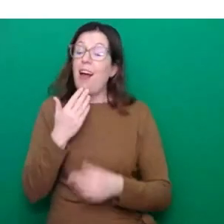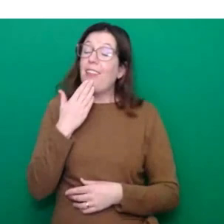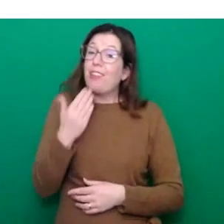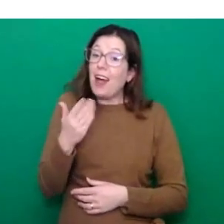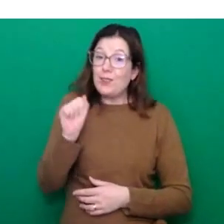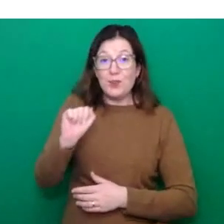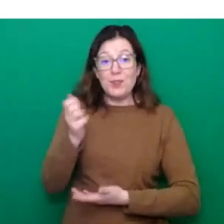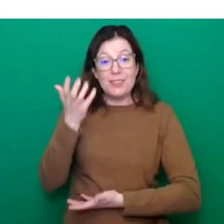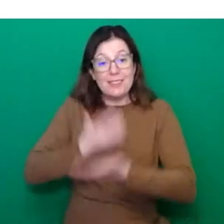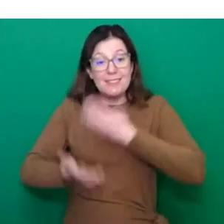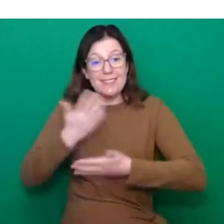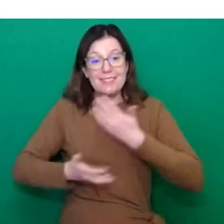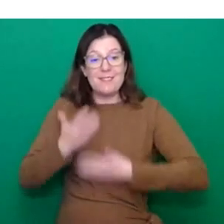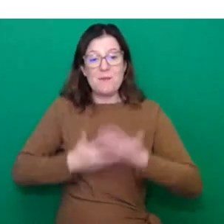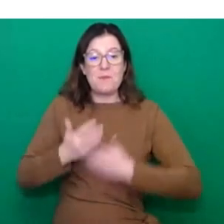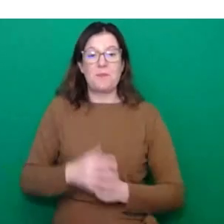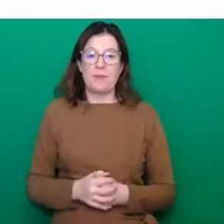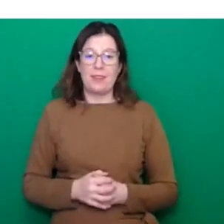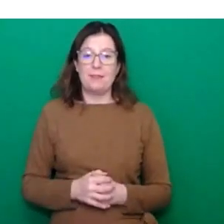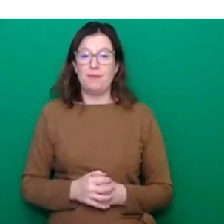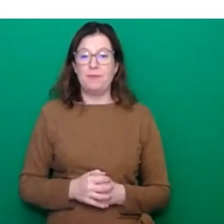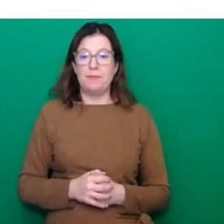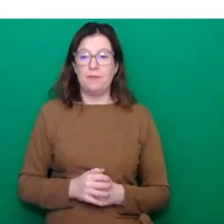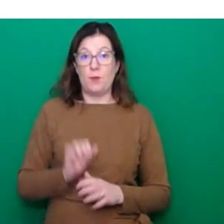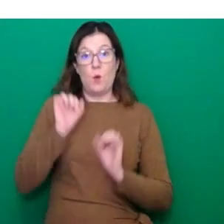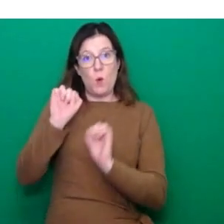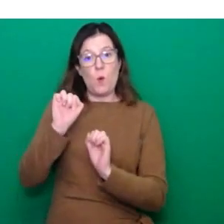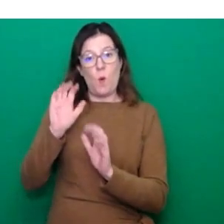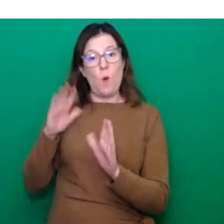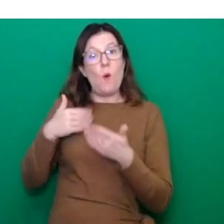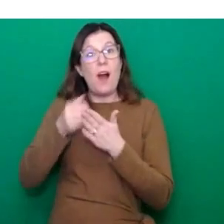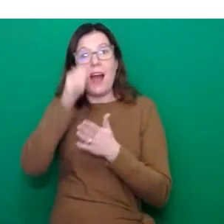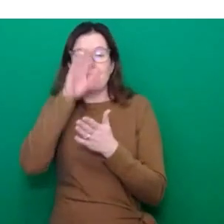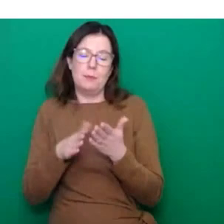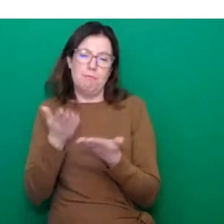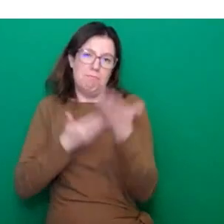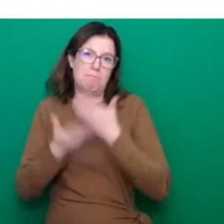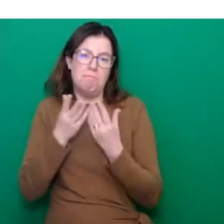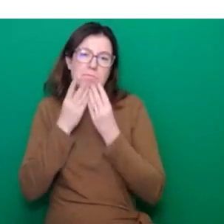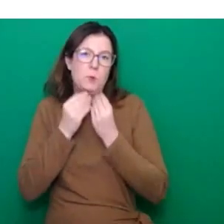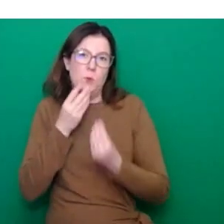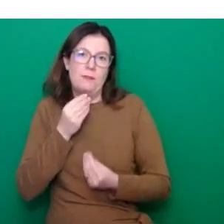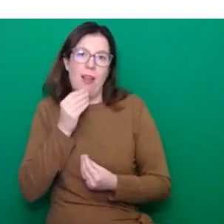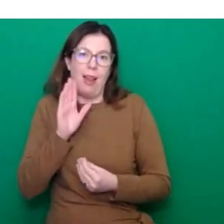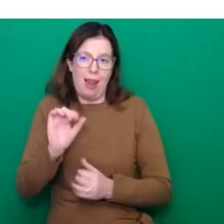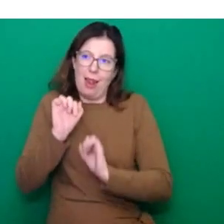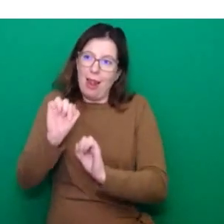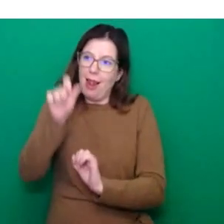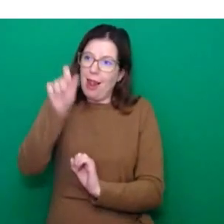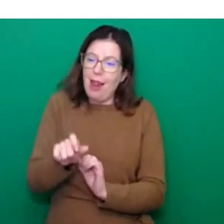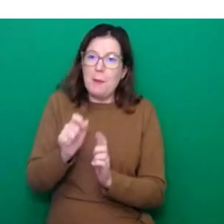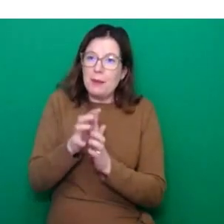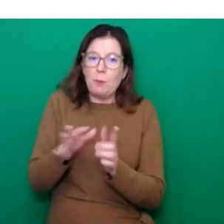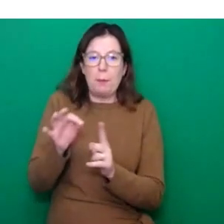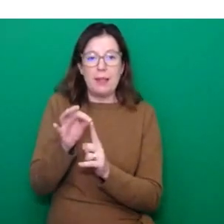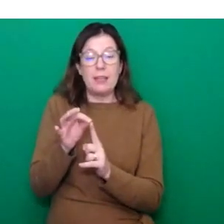for coming and being with us today, and also for sharing your experience of the PWP role. I think it's